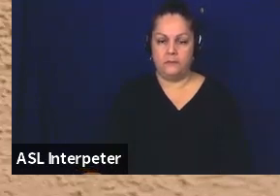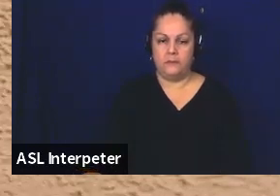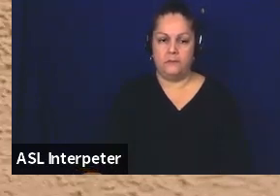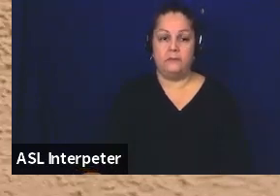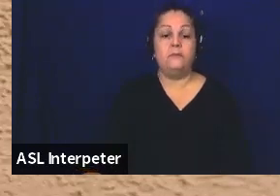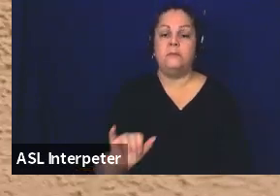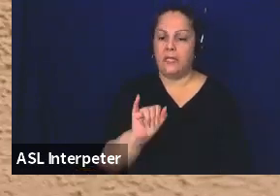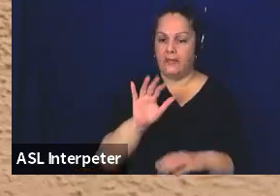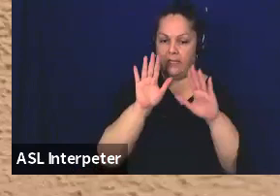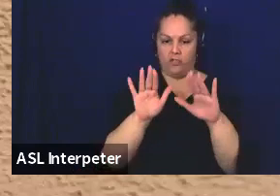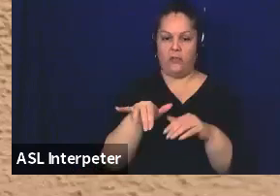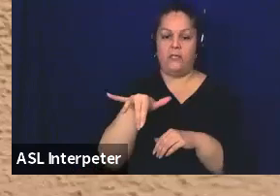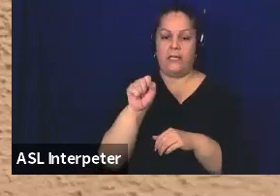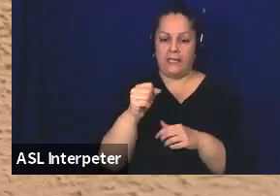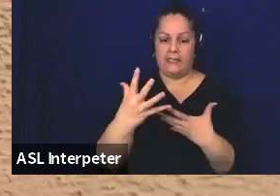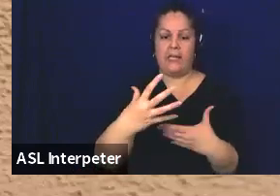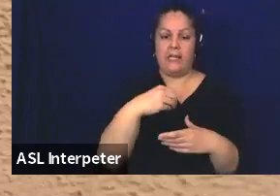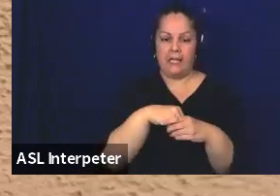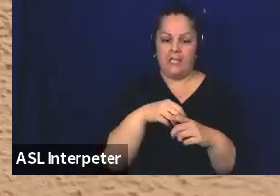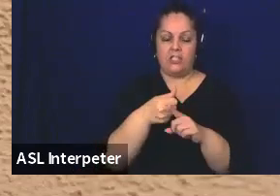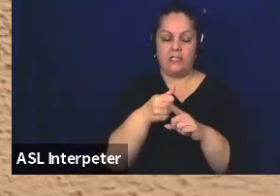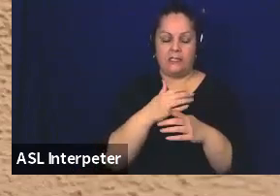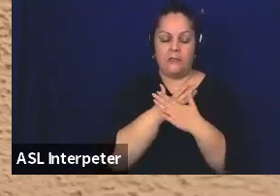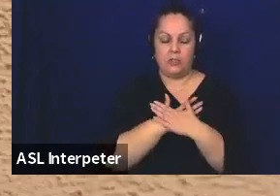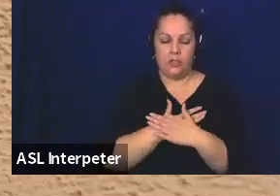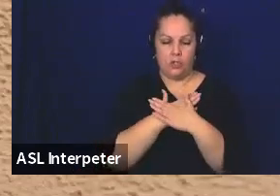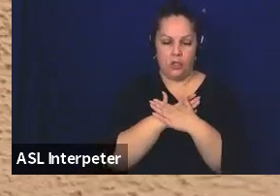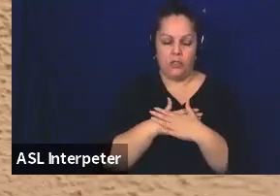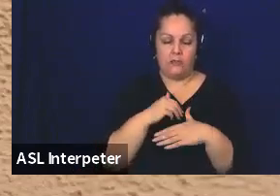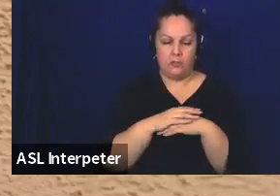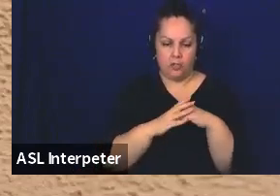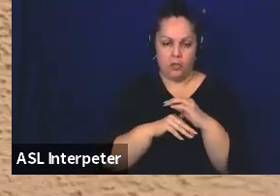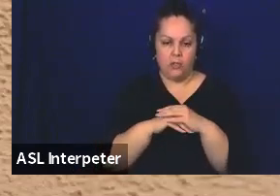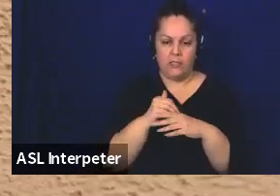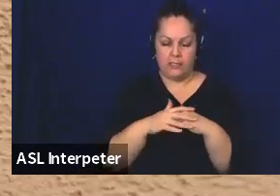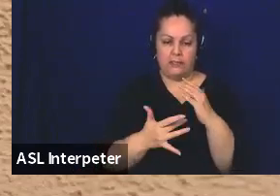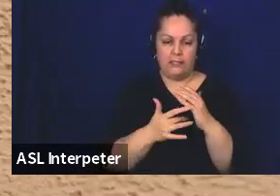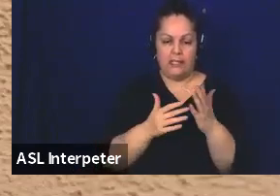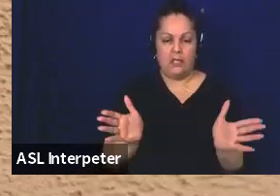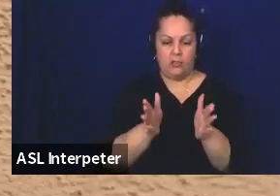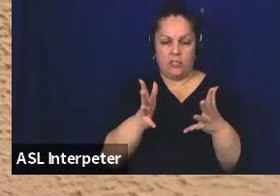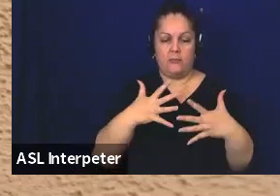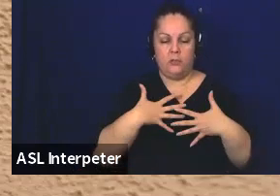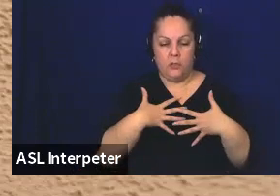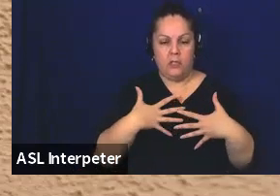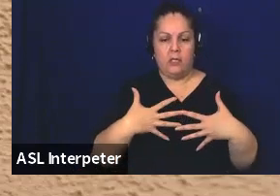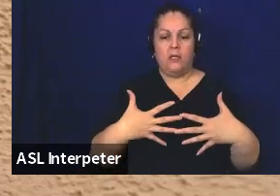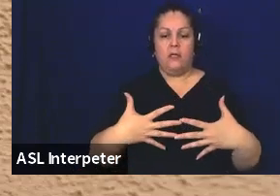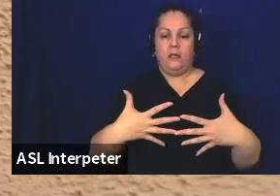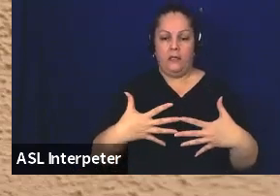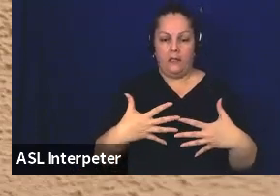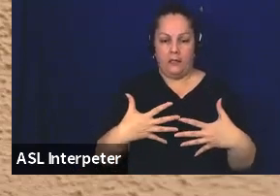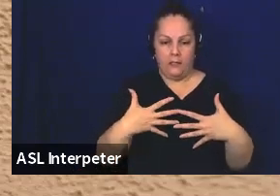That's great. Yes, engaging in some self-soothing techniques, encouraging the client to take a few deep breaths, and affirming that you guys